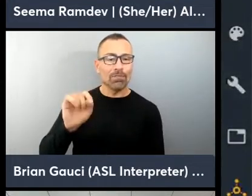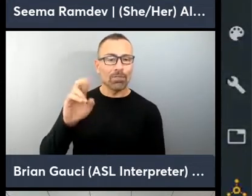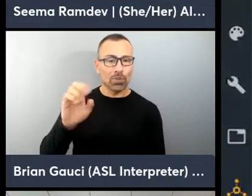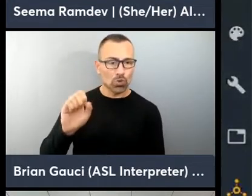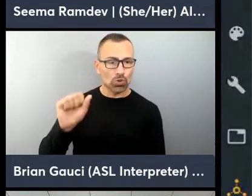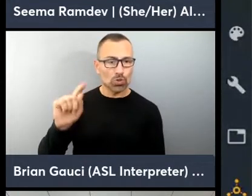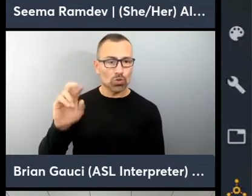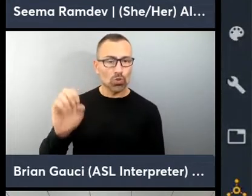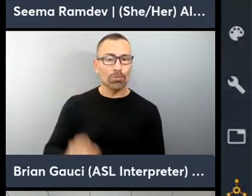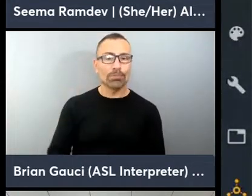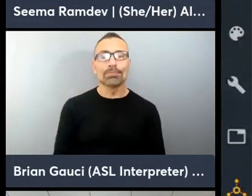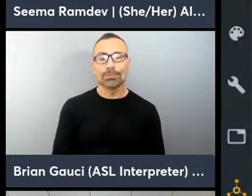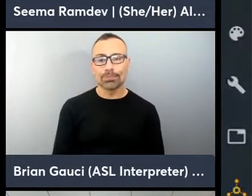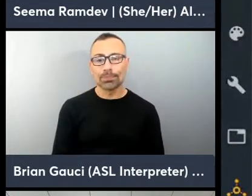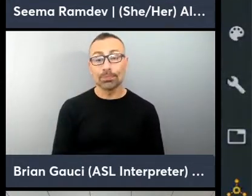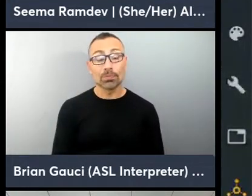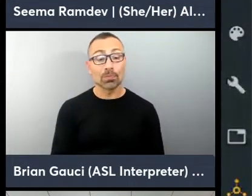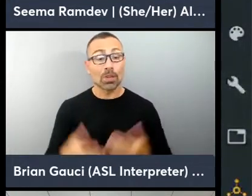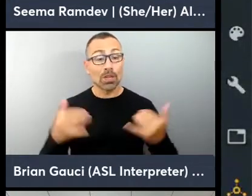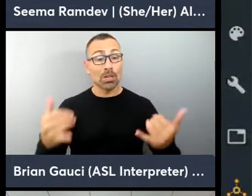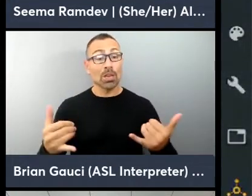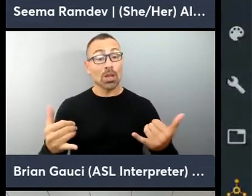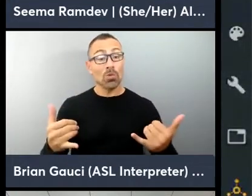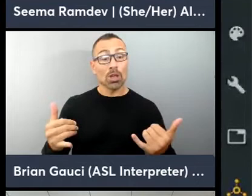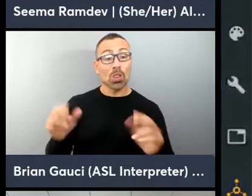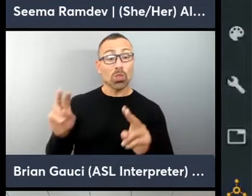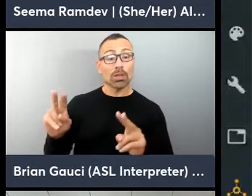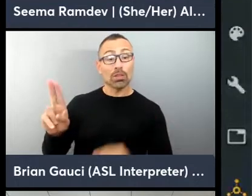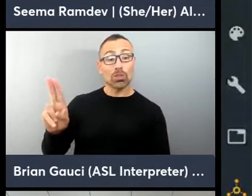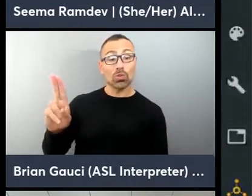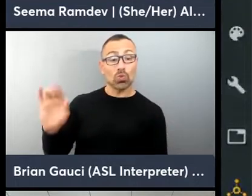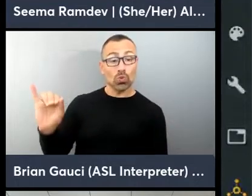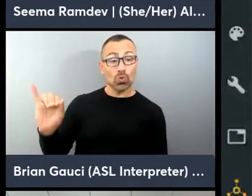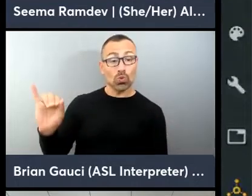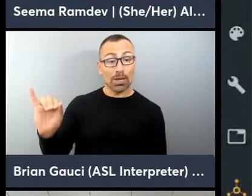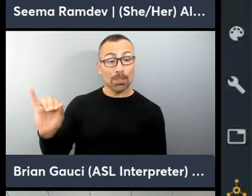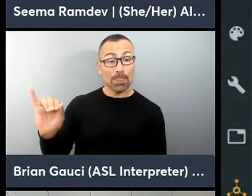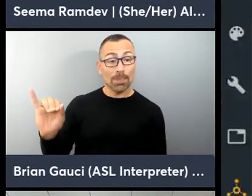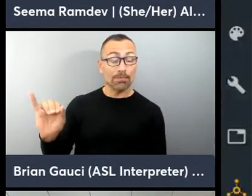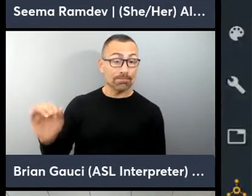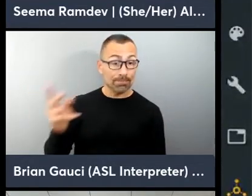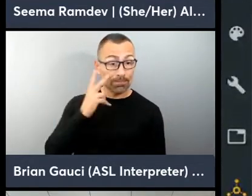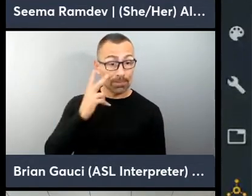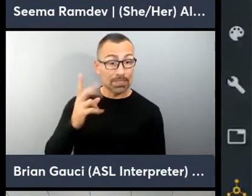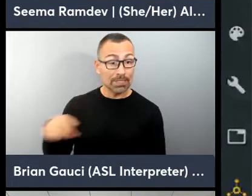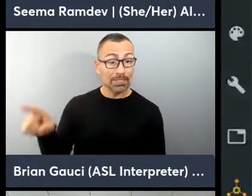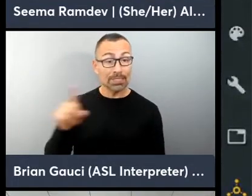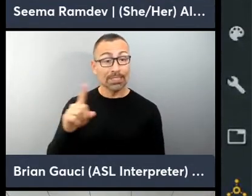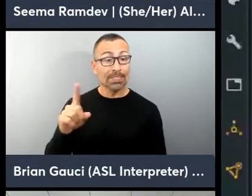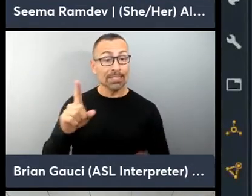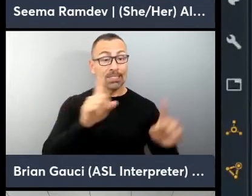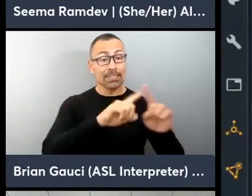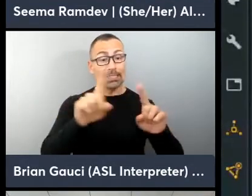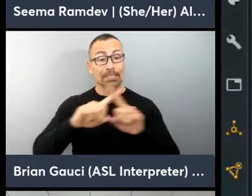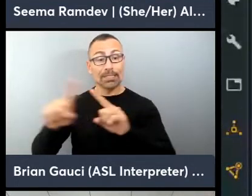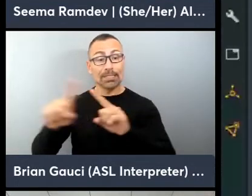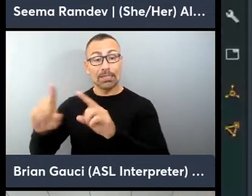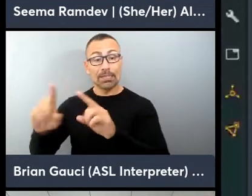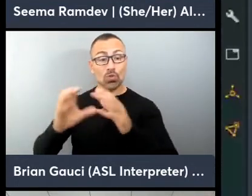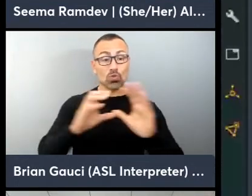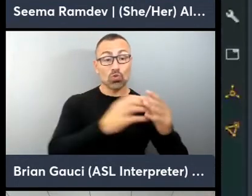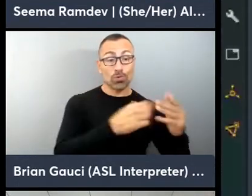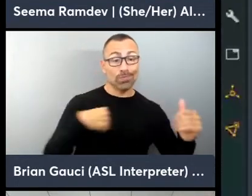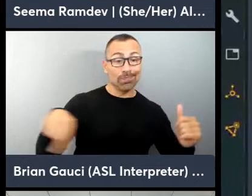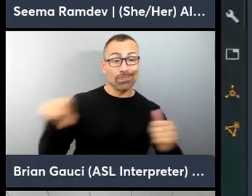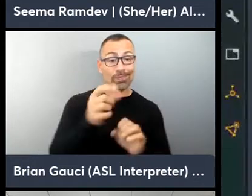to the UI now and see the feature groups that we just created. If I zoom out here a